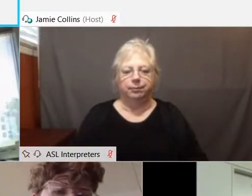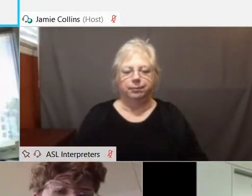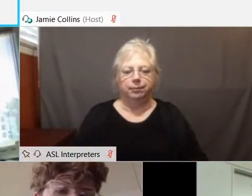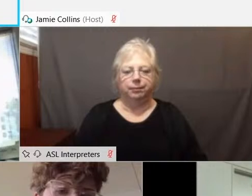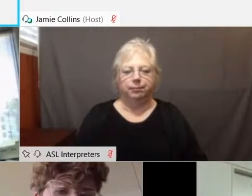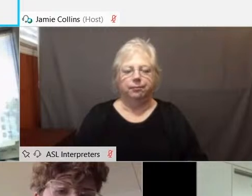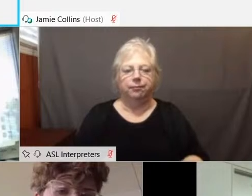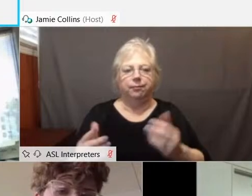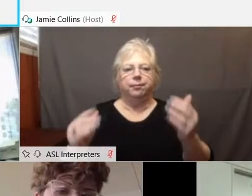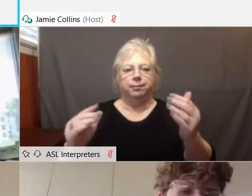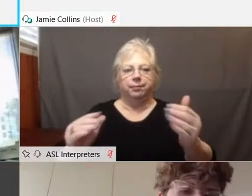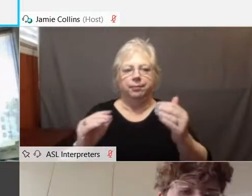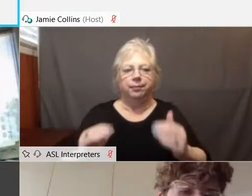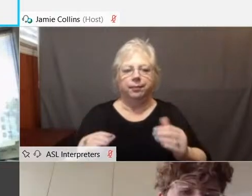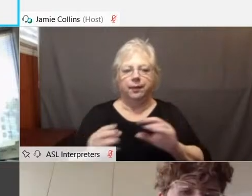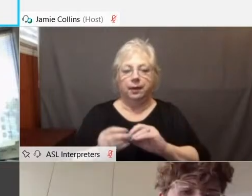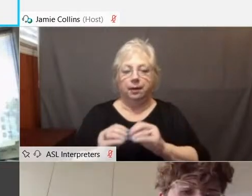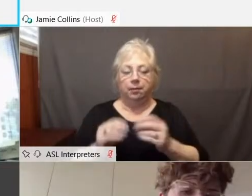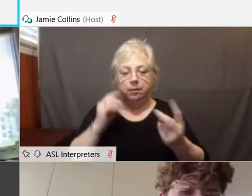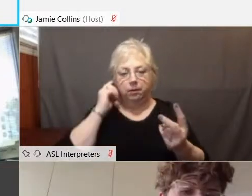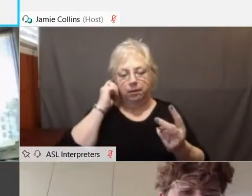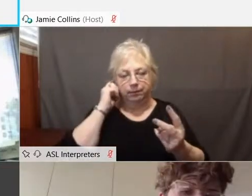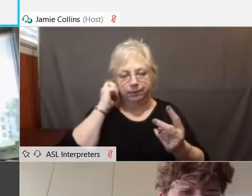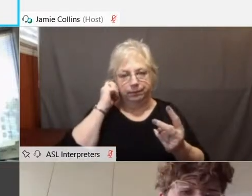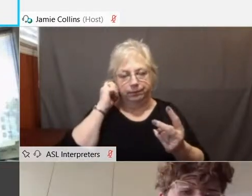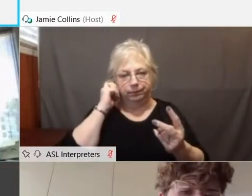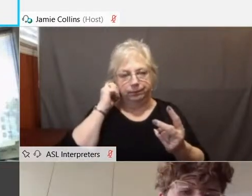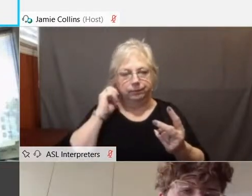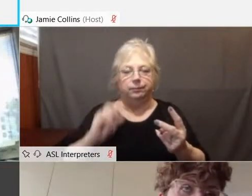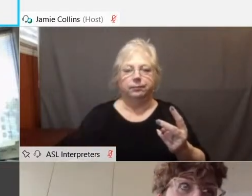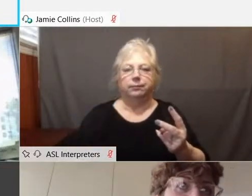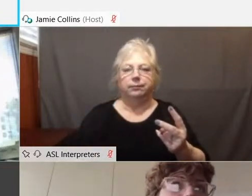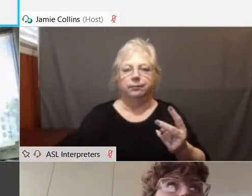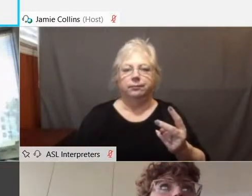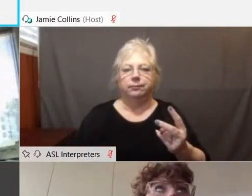Moving on to item 2.